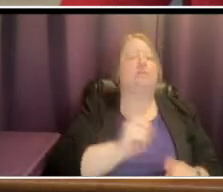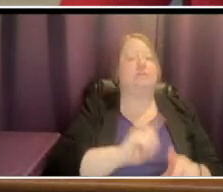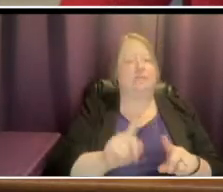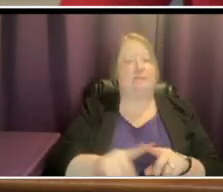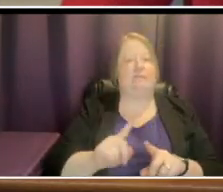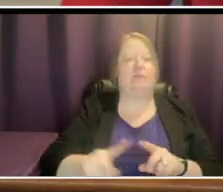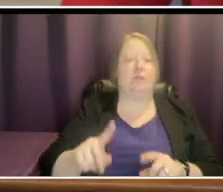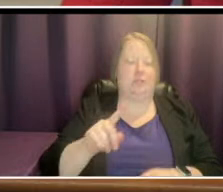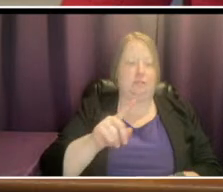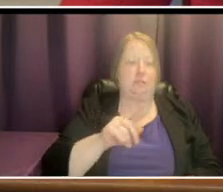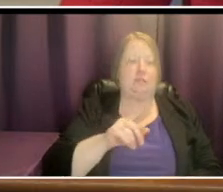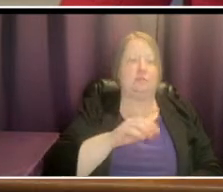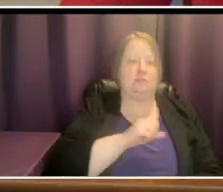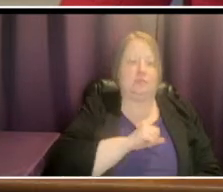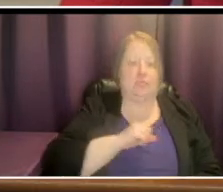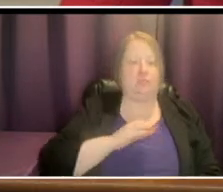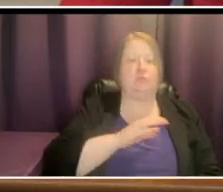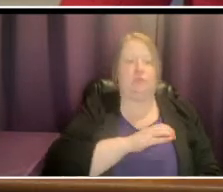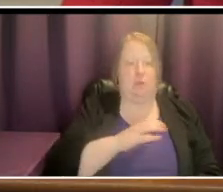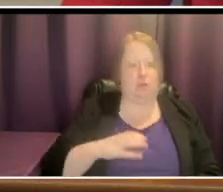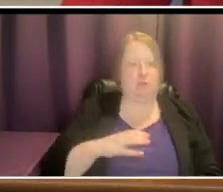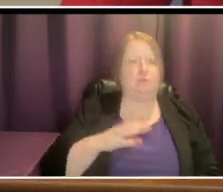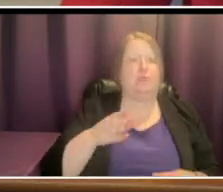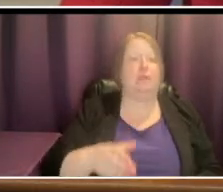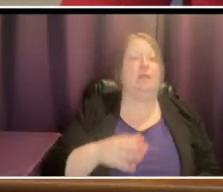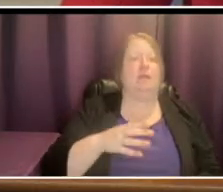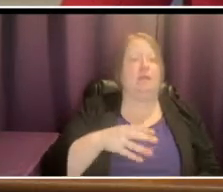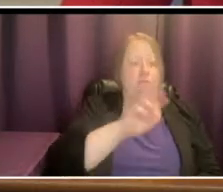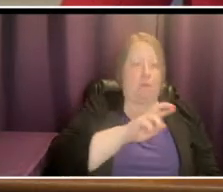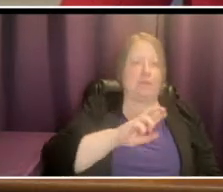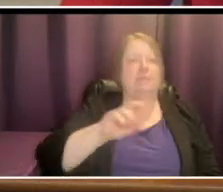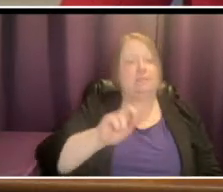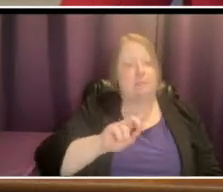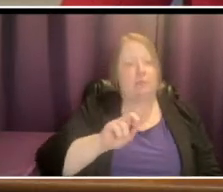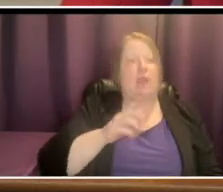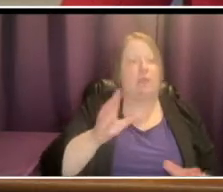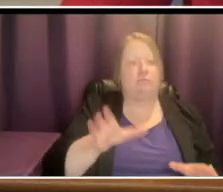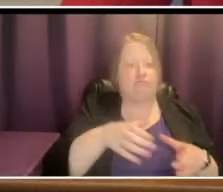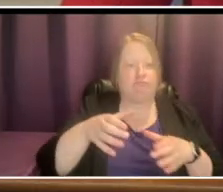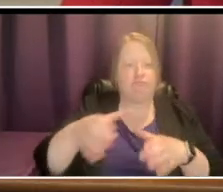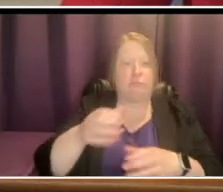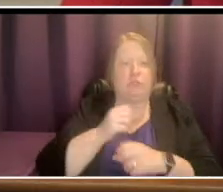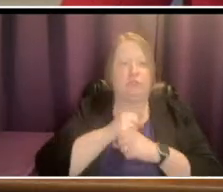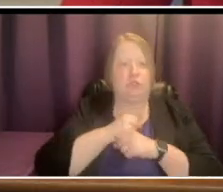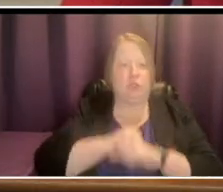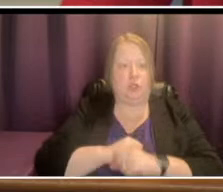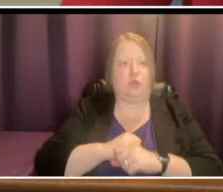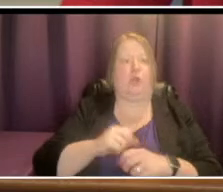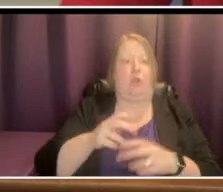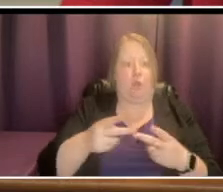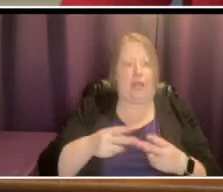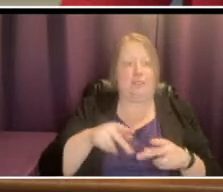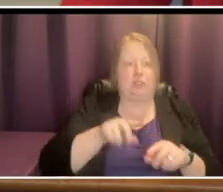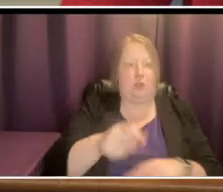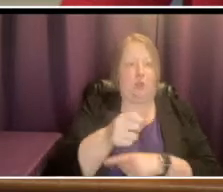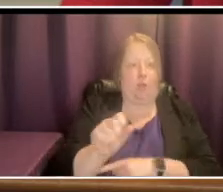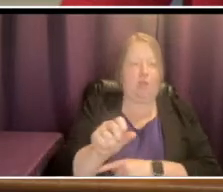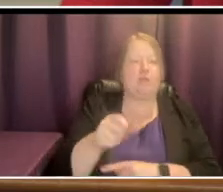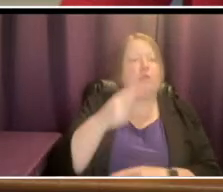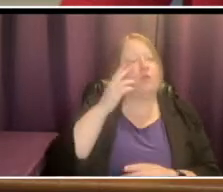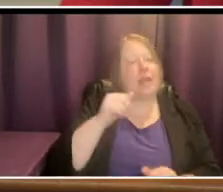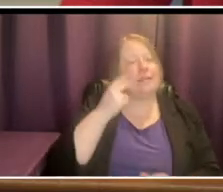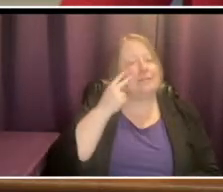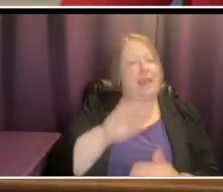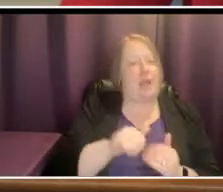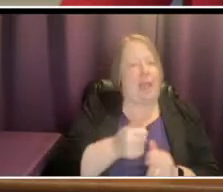location during the riot. You'll see how everyone involved was working actively to stop the violence, to get federal law